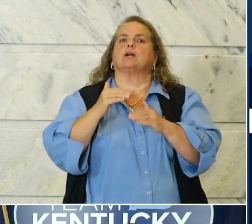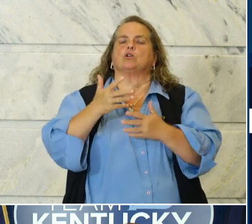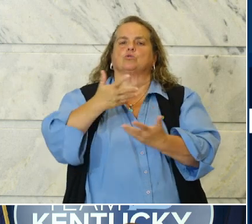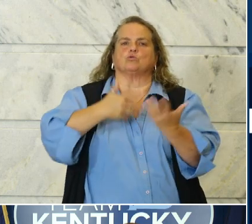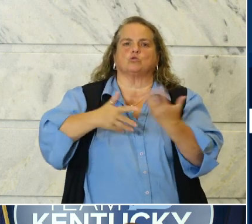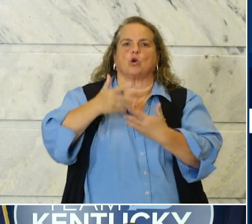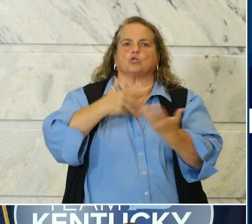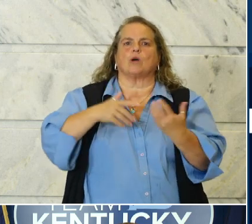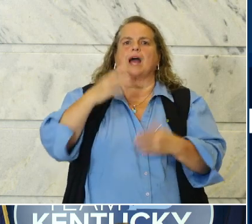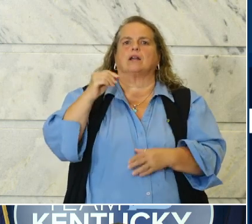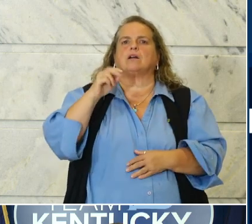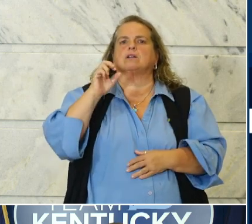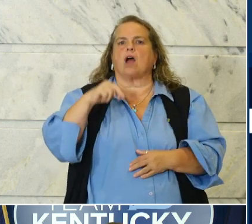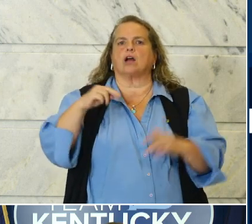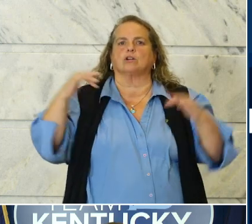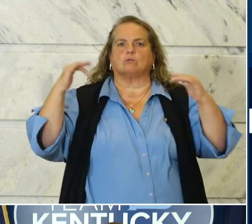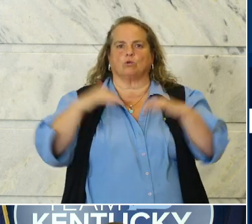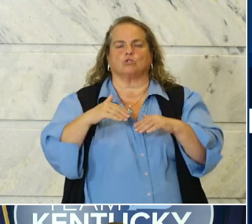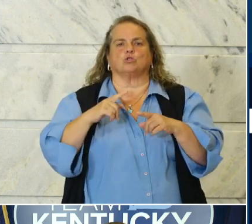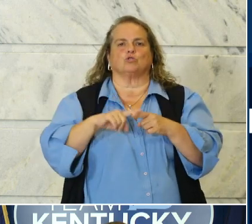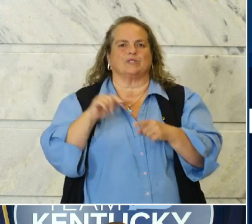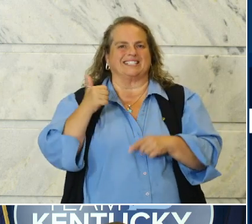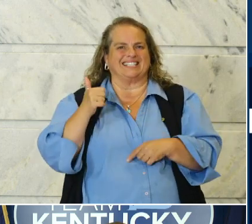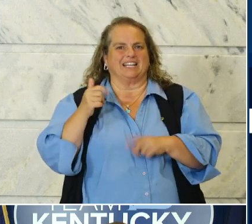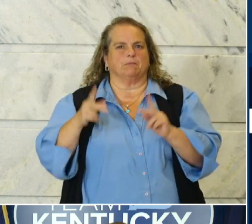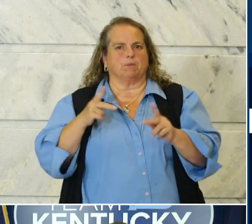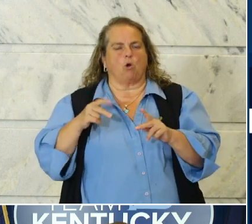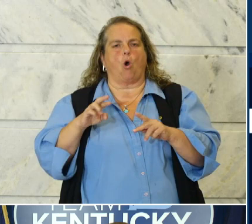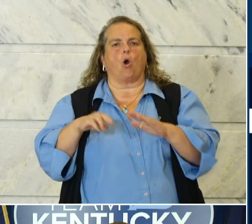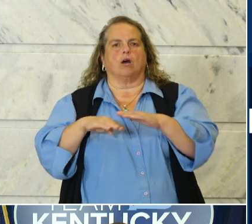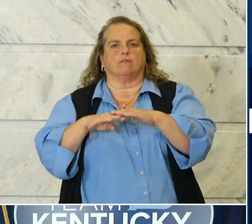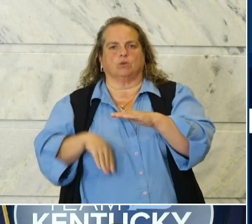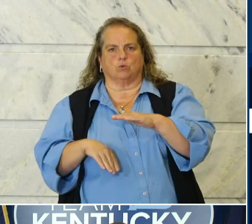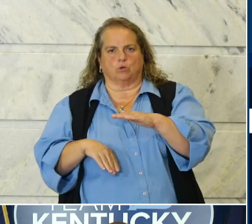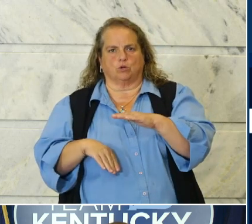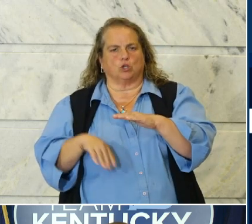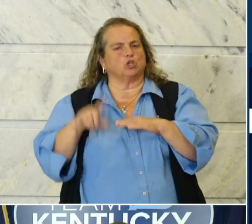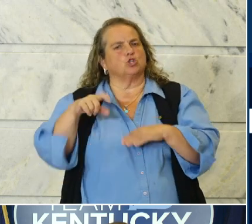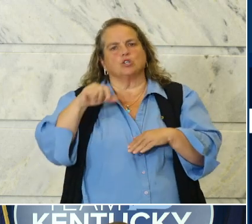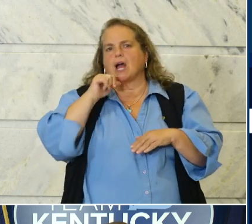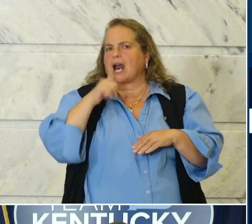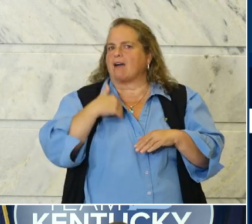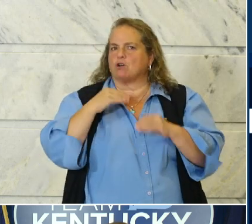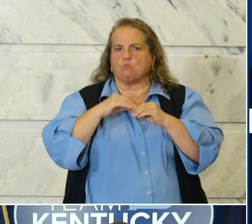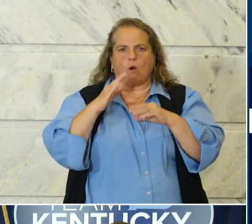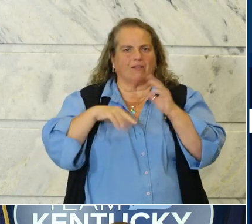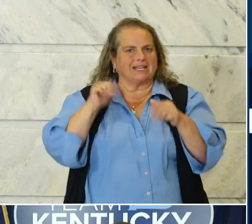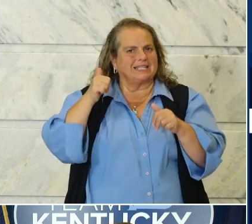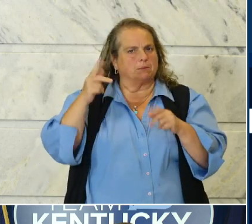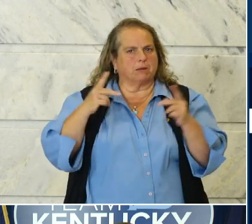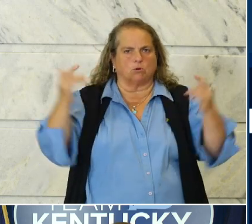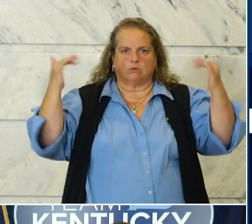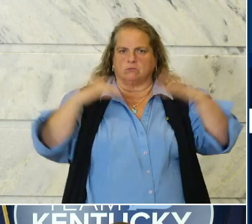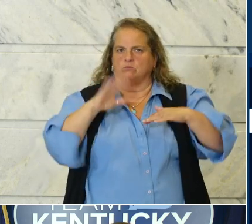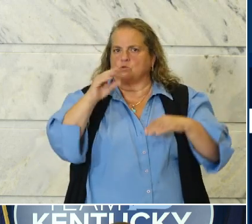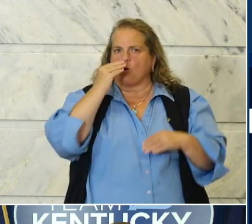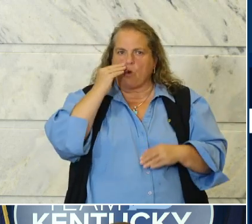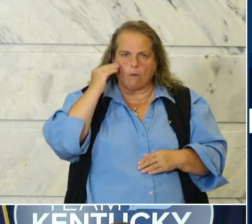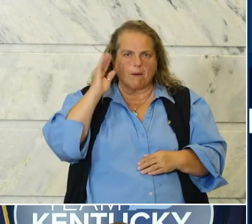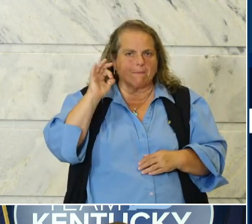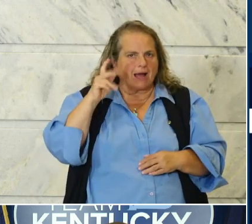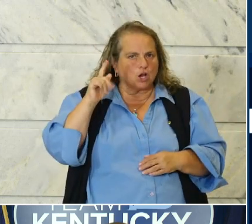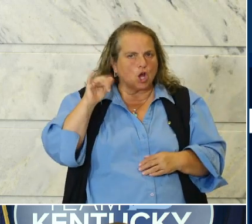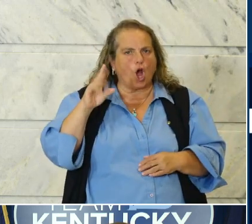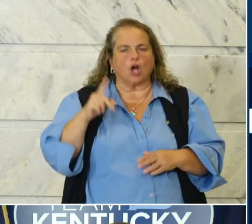social and non-commercial gatherings to 10 people or fewer. You should not have more than 10 people over in your backyard,